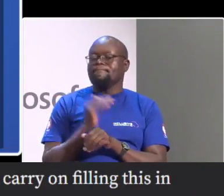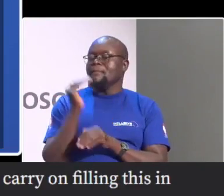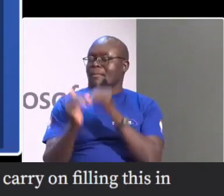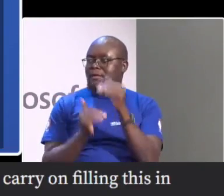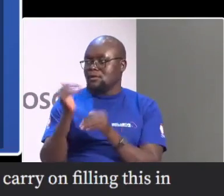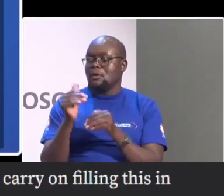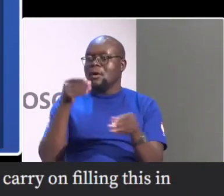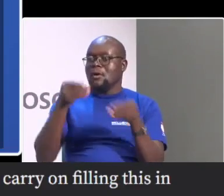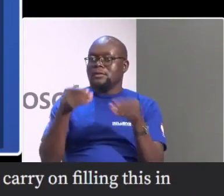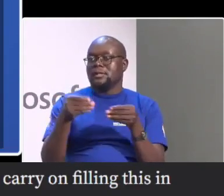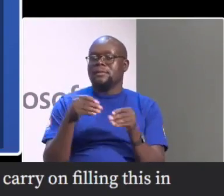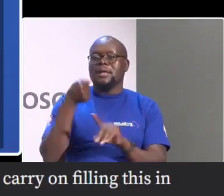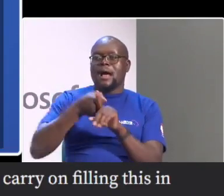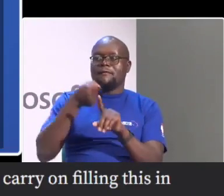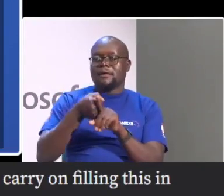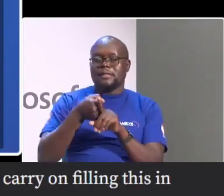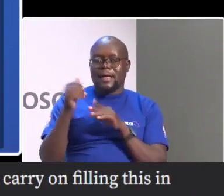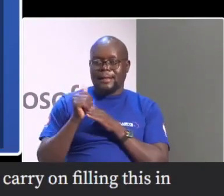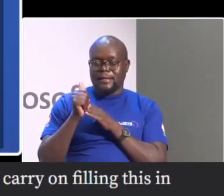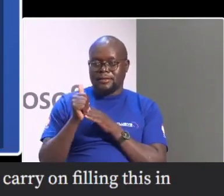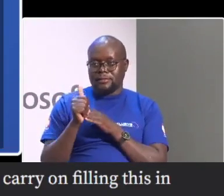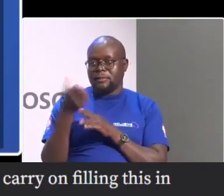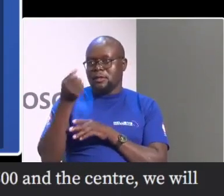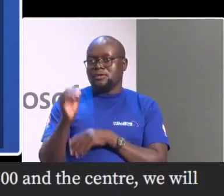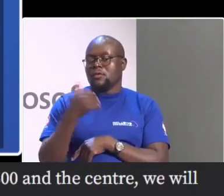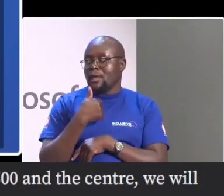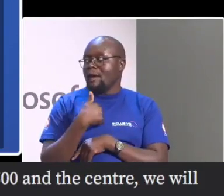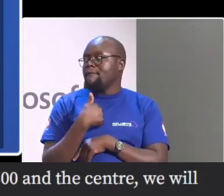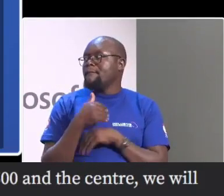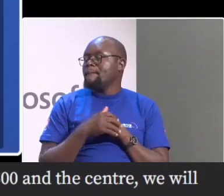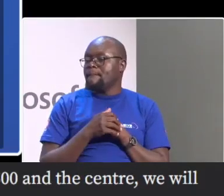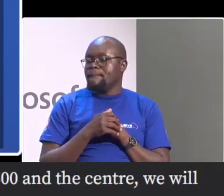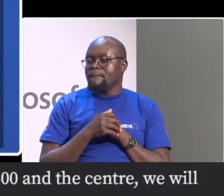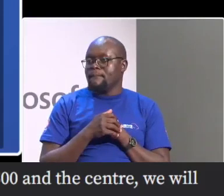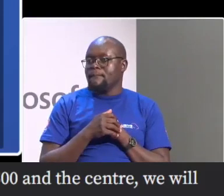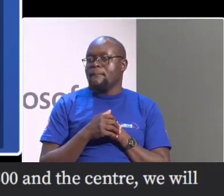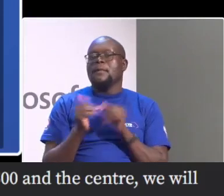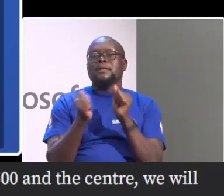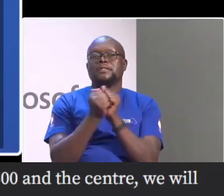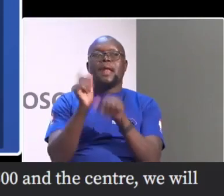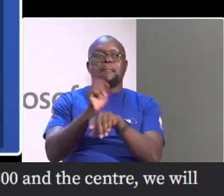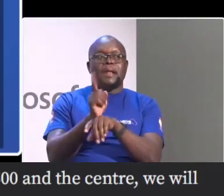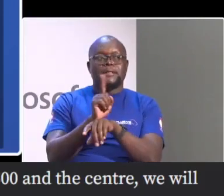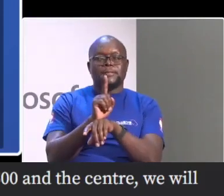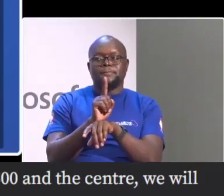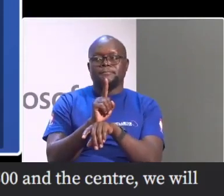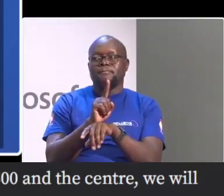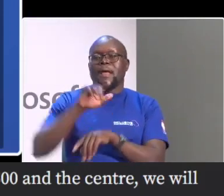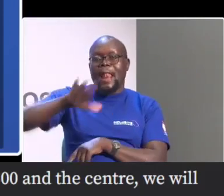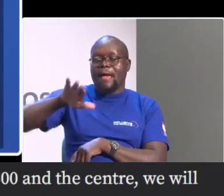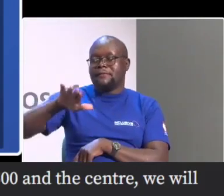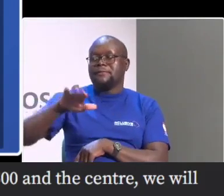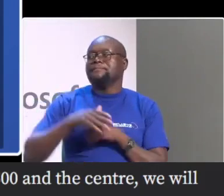around disability advocacy and leadership. So we have sort of 10 minutes